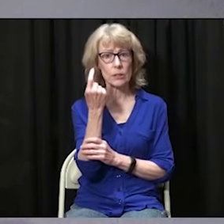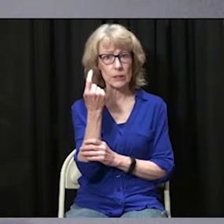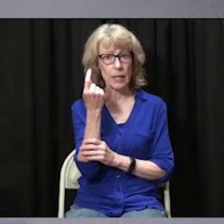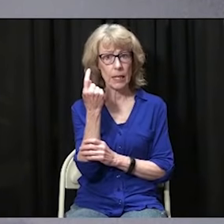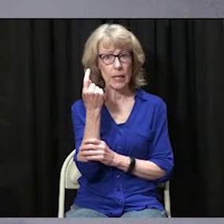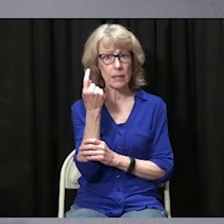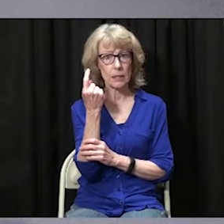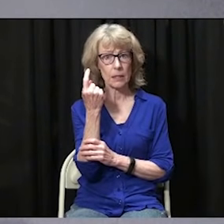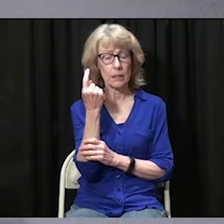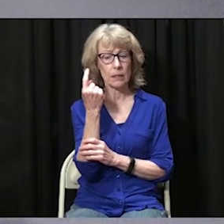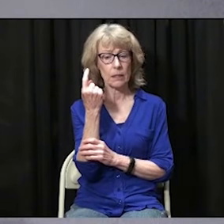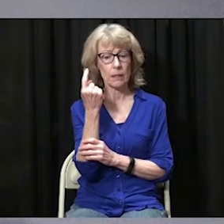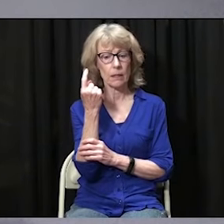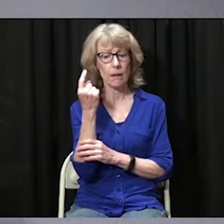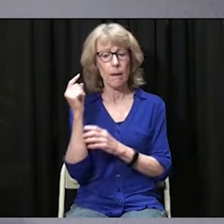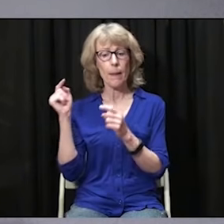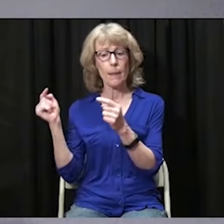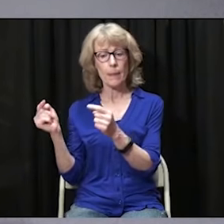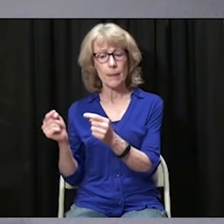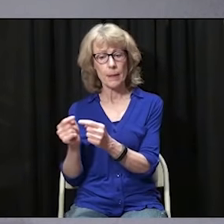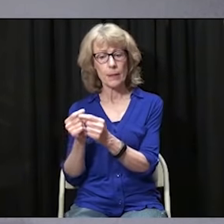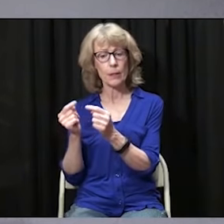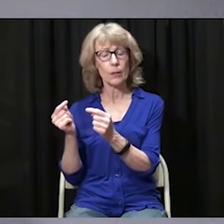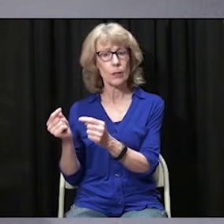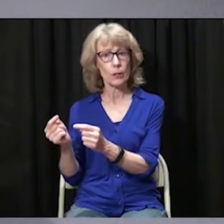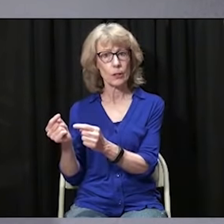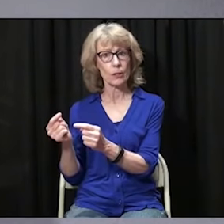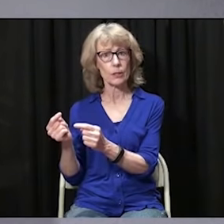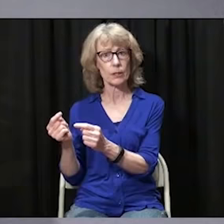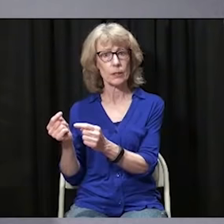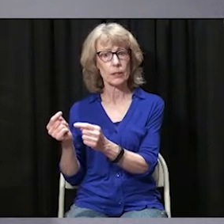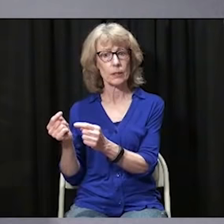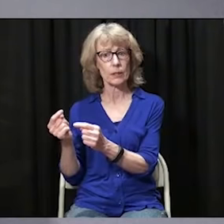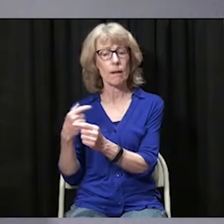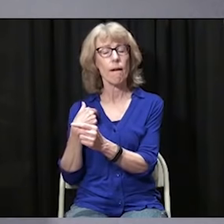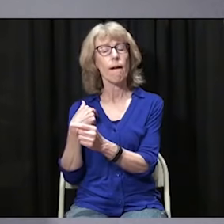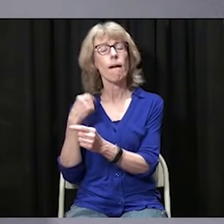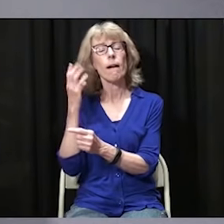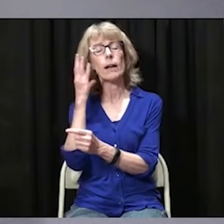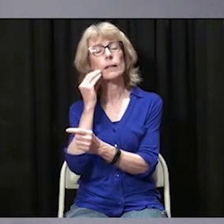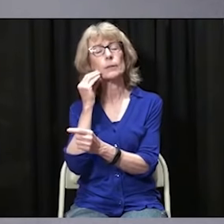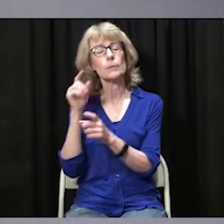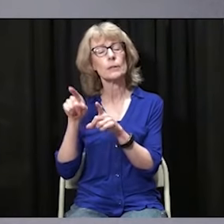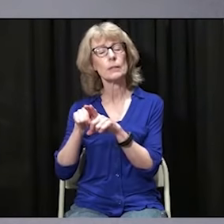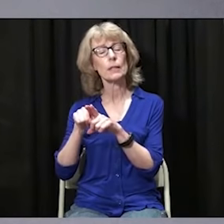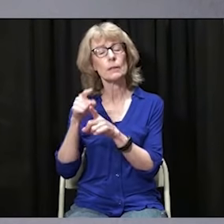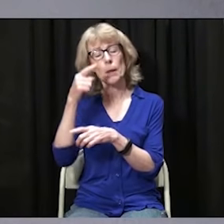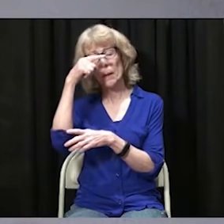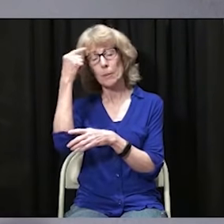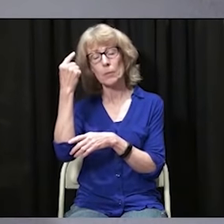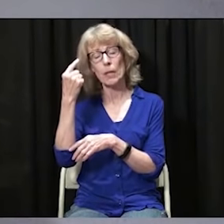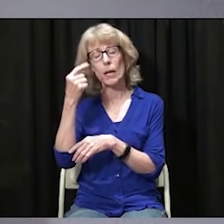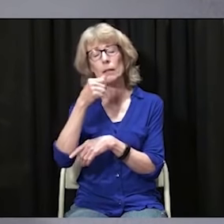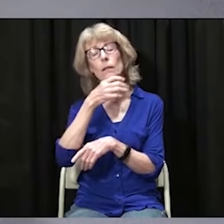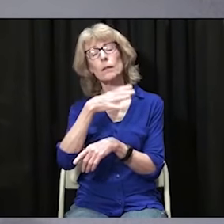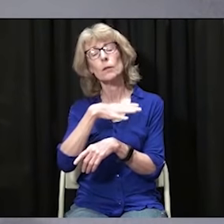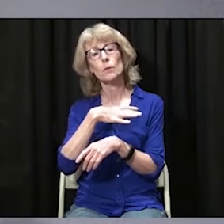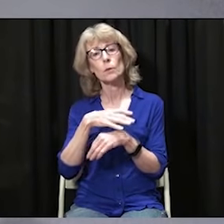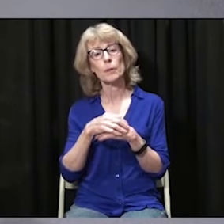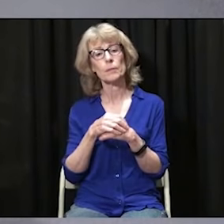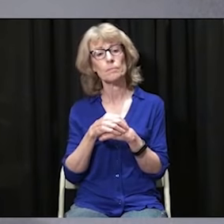I feel as a black woman. And no one seeks to understand the fear that I